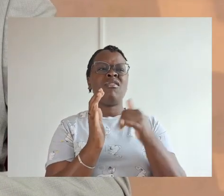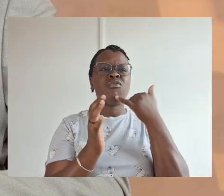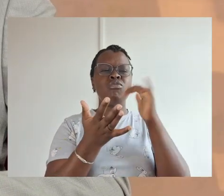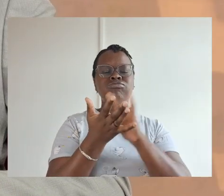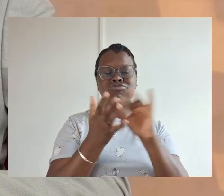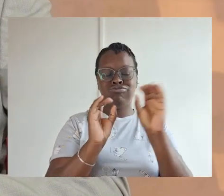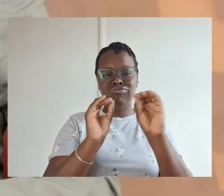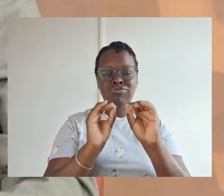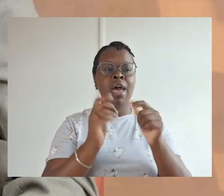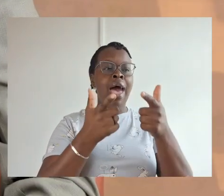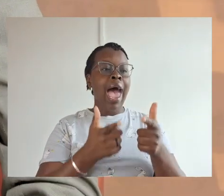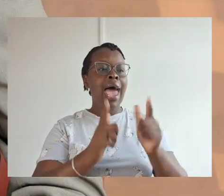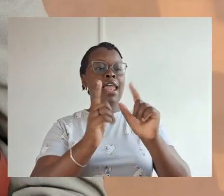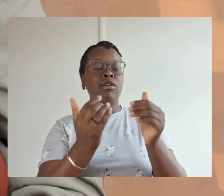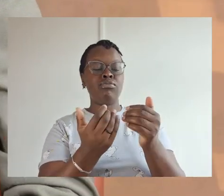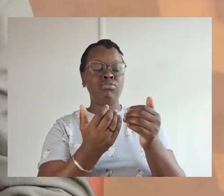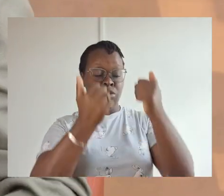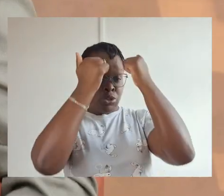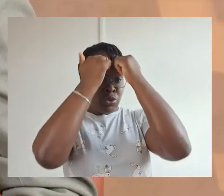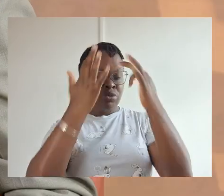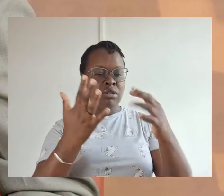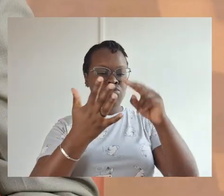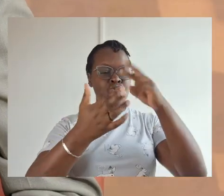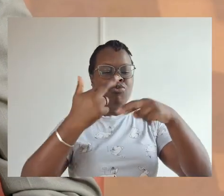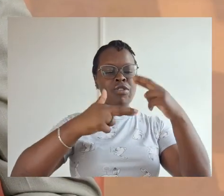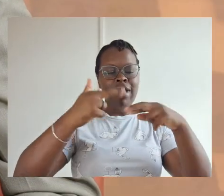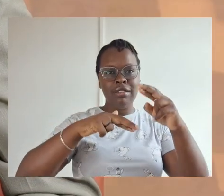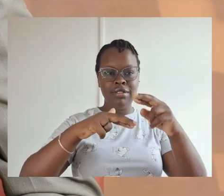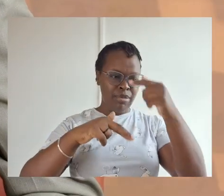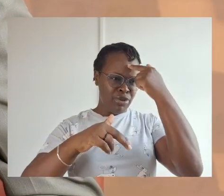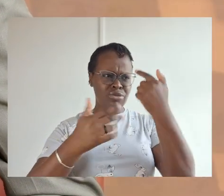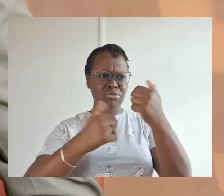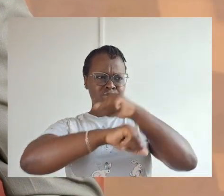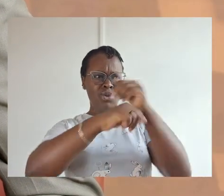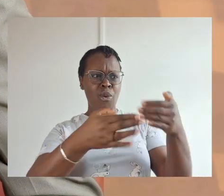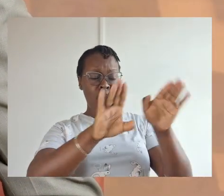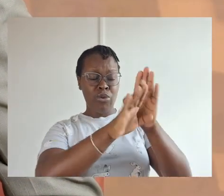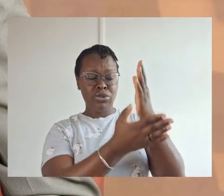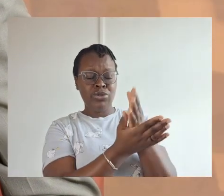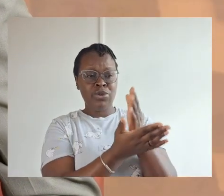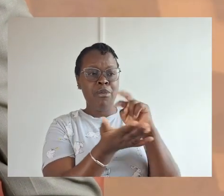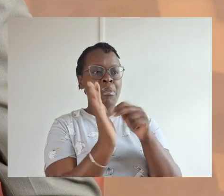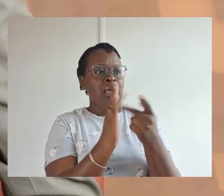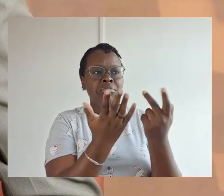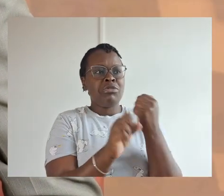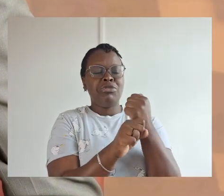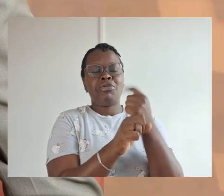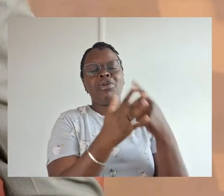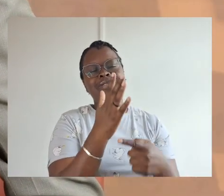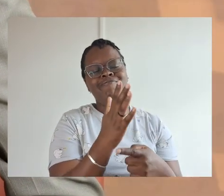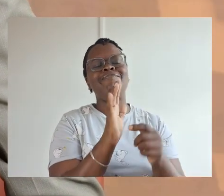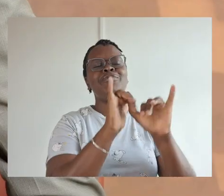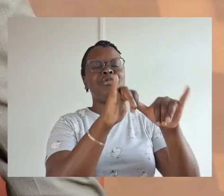to allow students to revise when teachers were not able to go to class because of the virus,